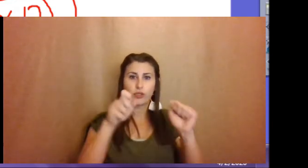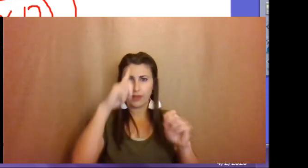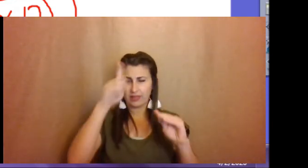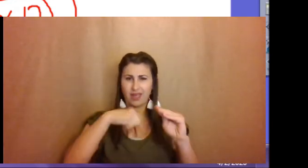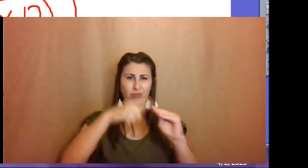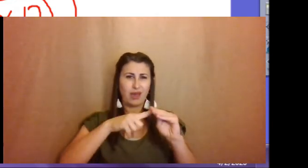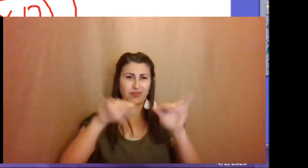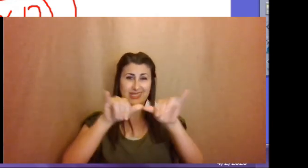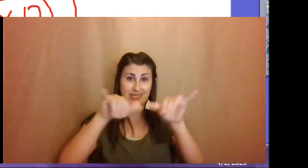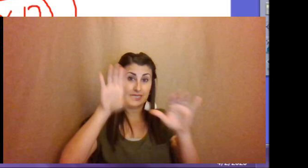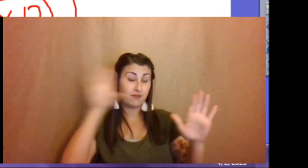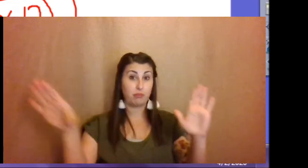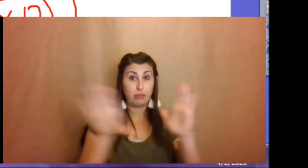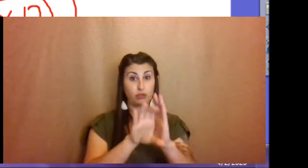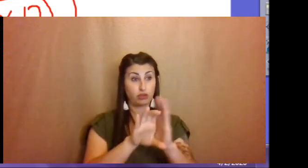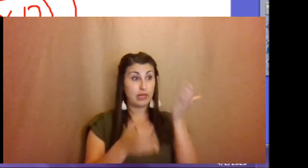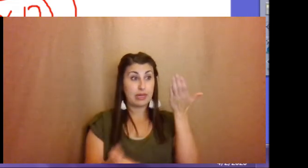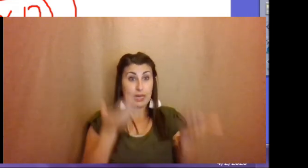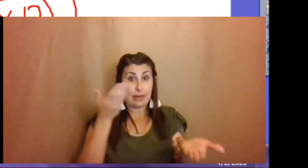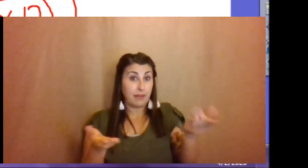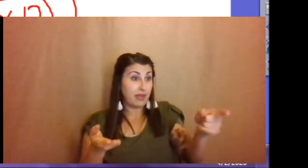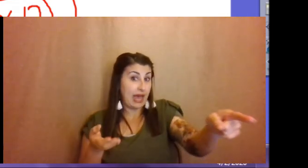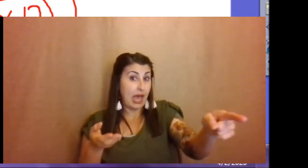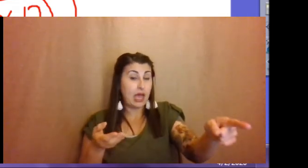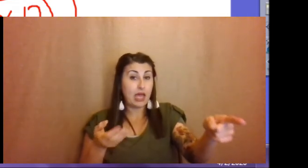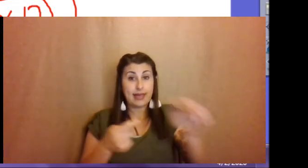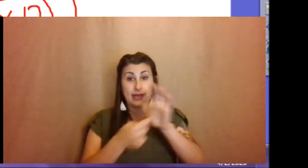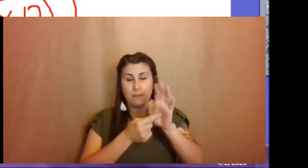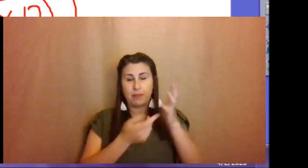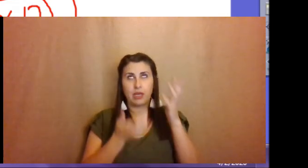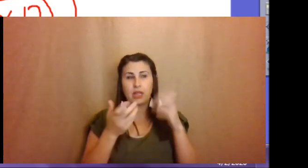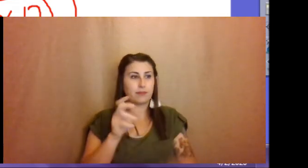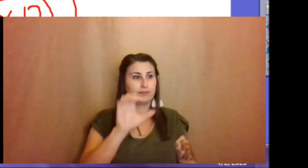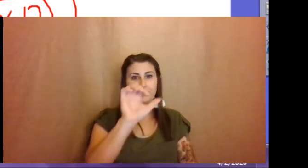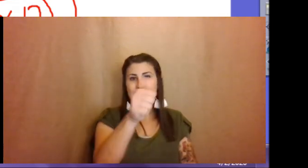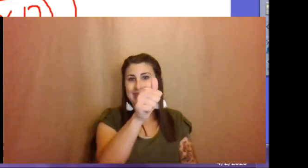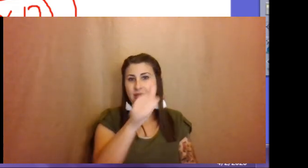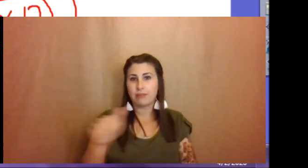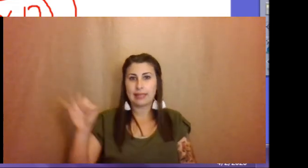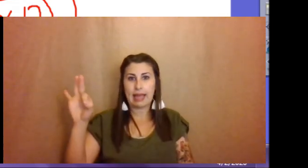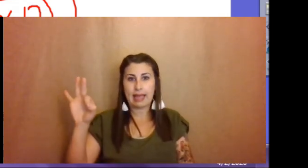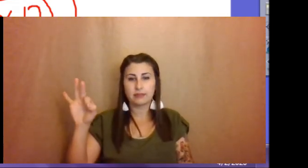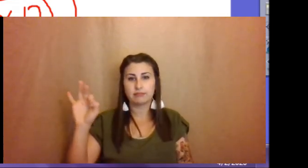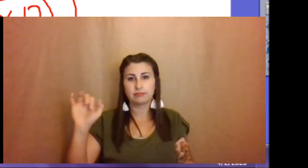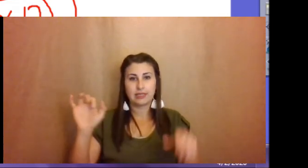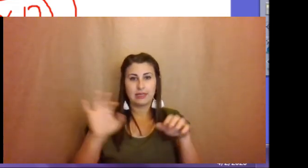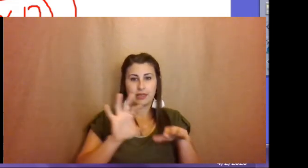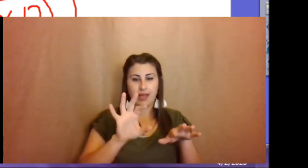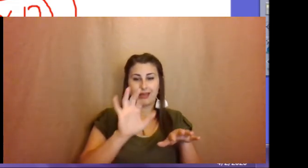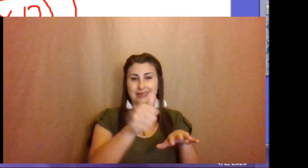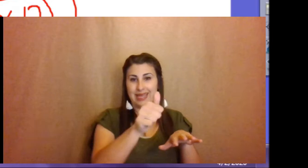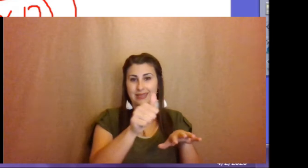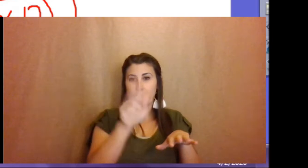Maybe this is maybe 10 by 9. That would be 10 by 9 for the dimensions of